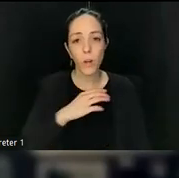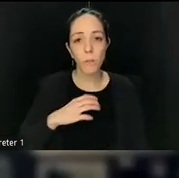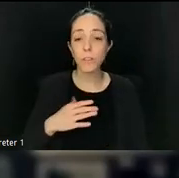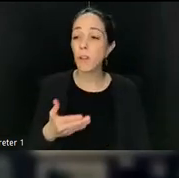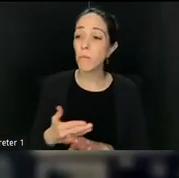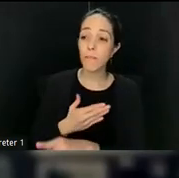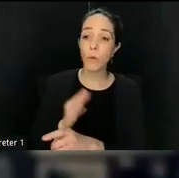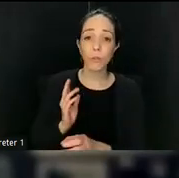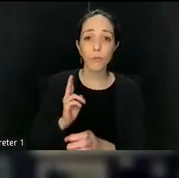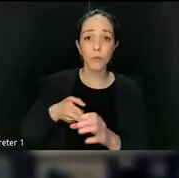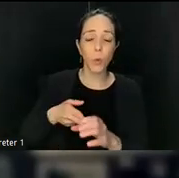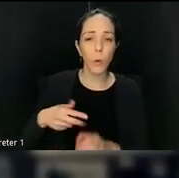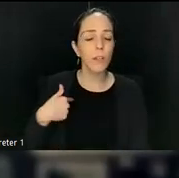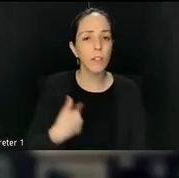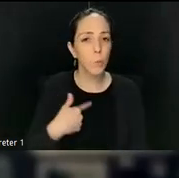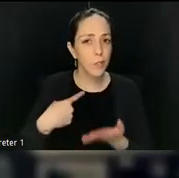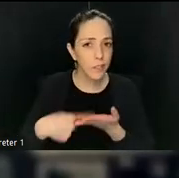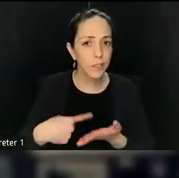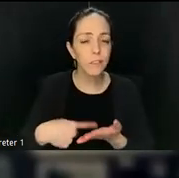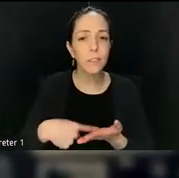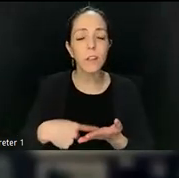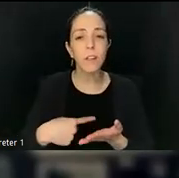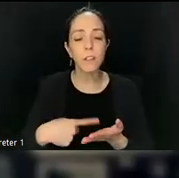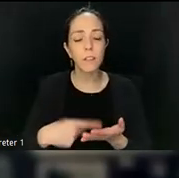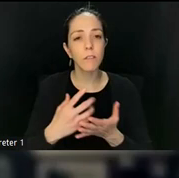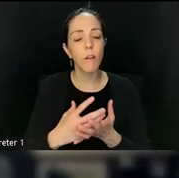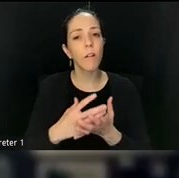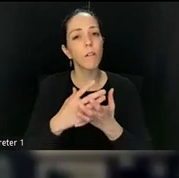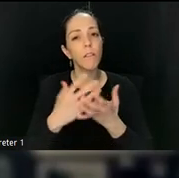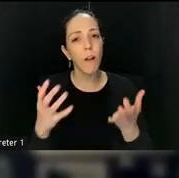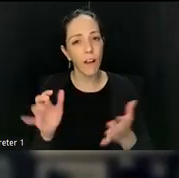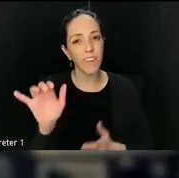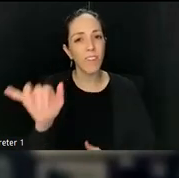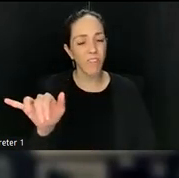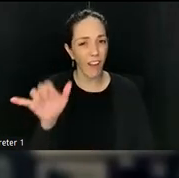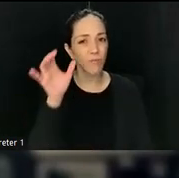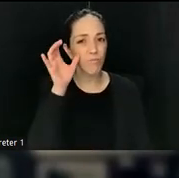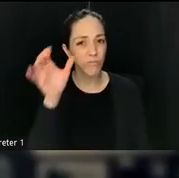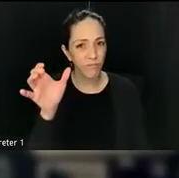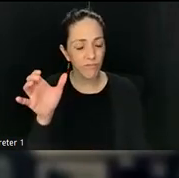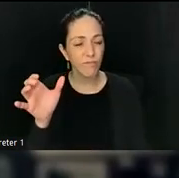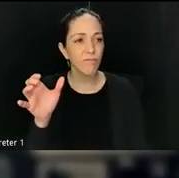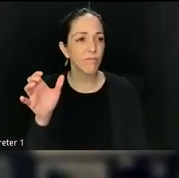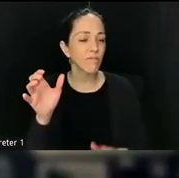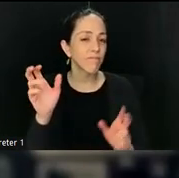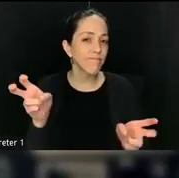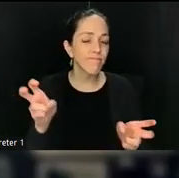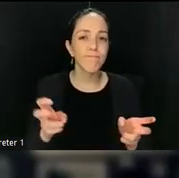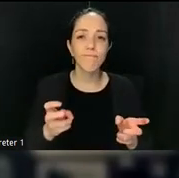commission, we've talked about a lot of that kind of emotional wear and tear